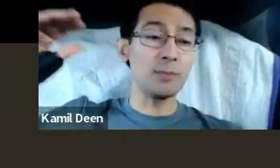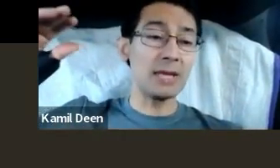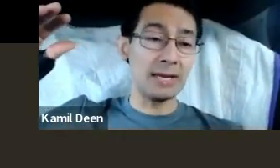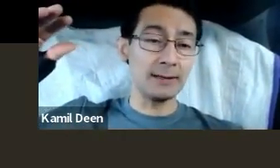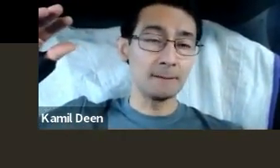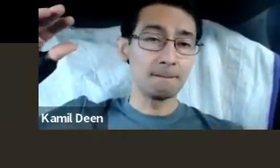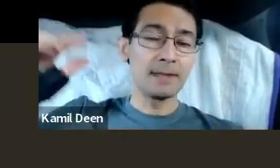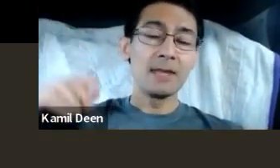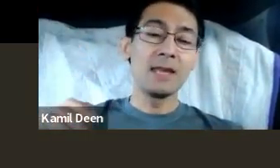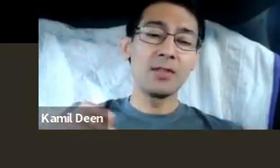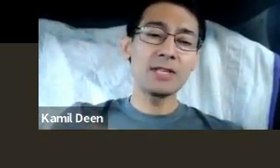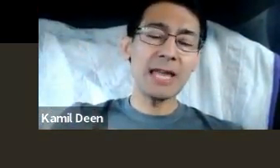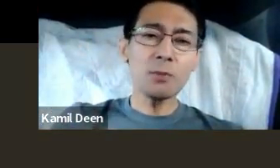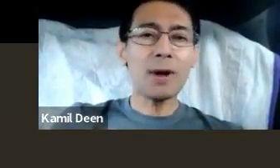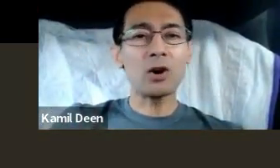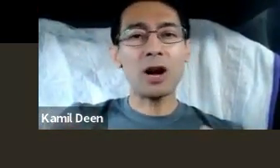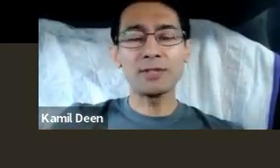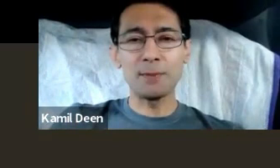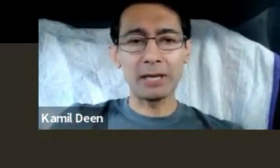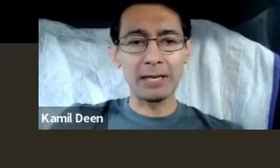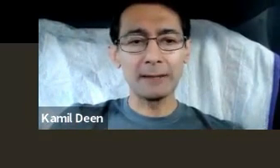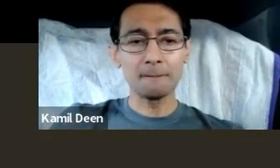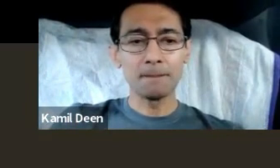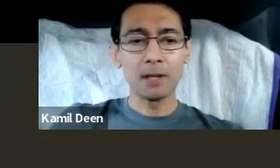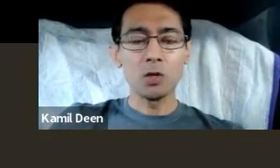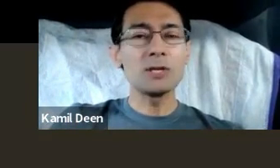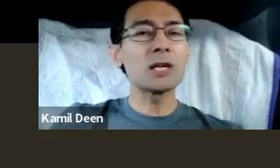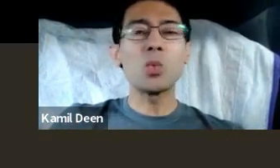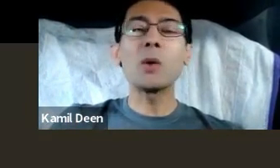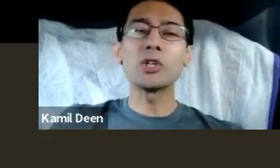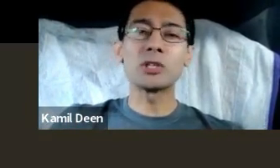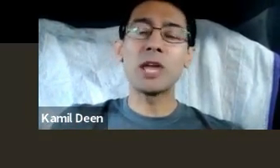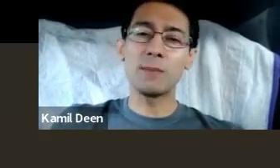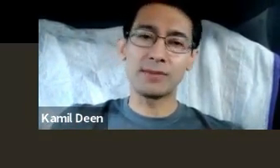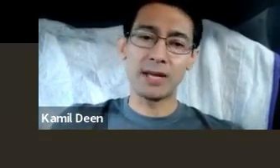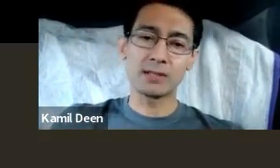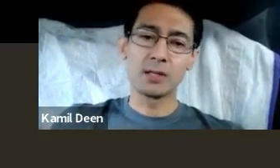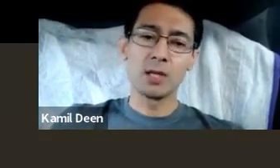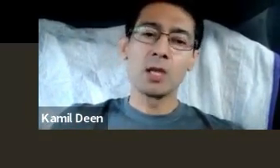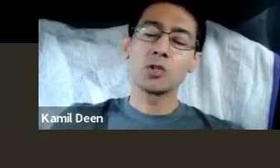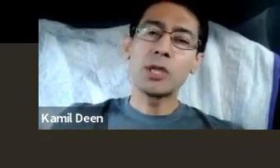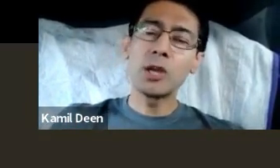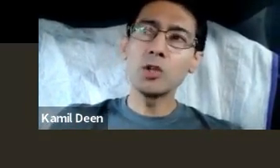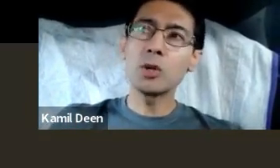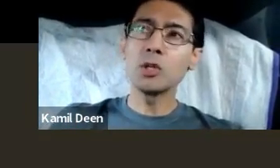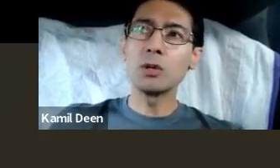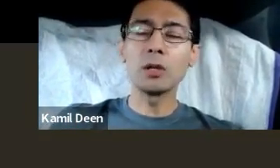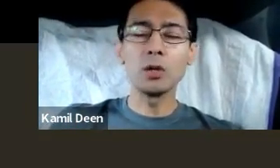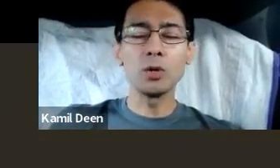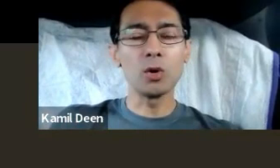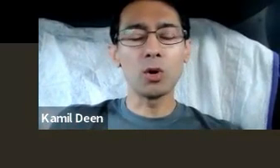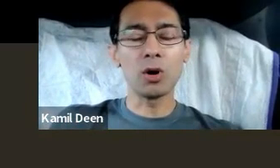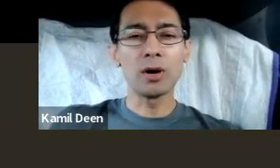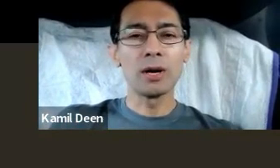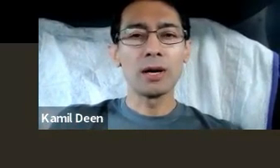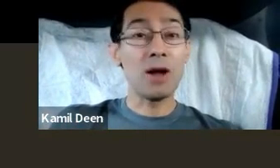at the very beginning. In the second paragraph, typically, you tell us why we should care about that. So here you'll